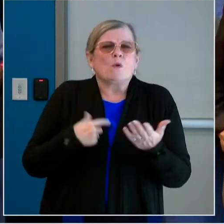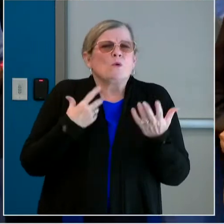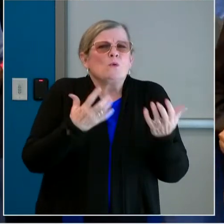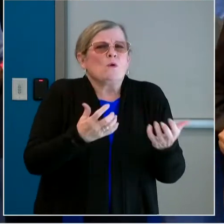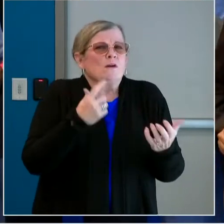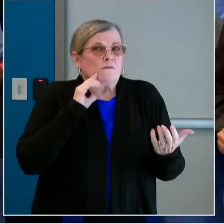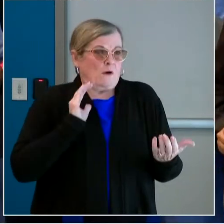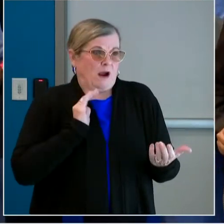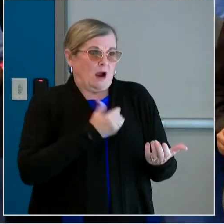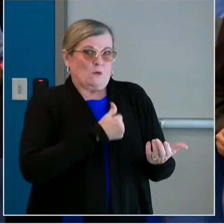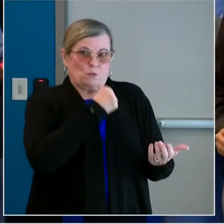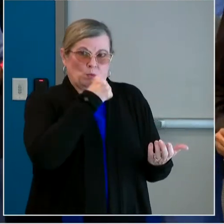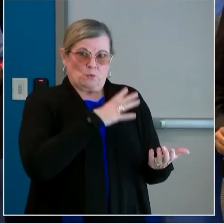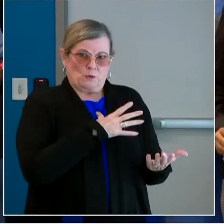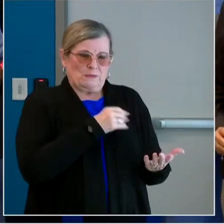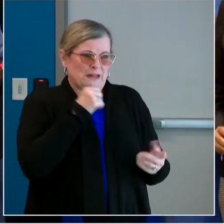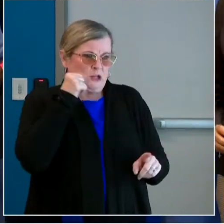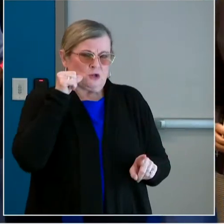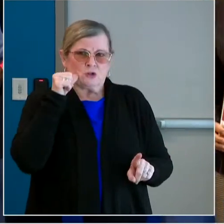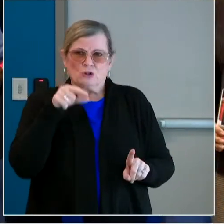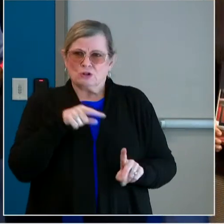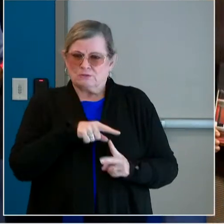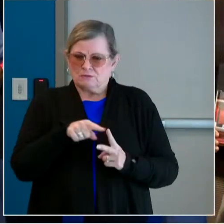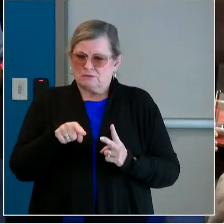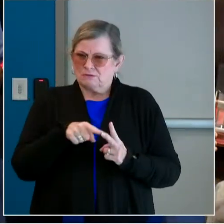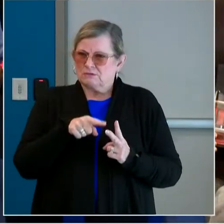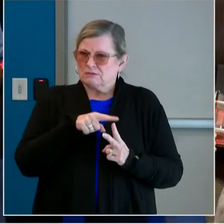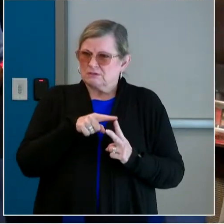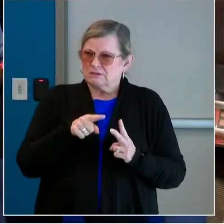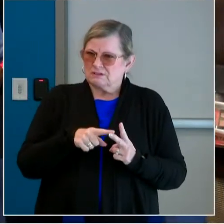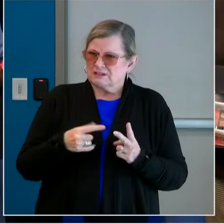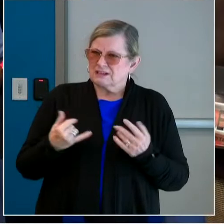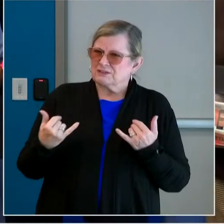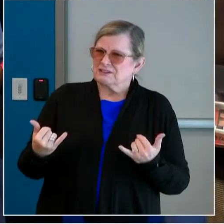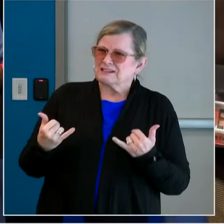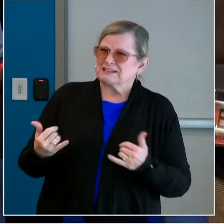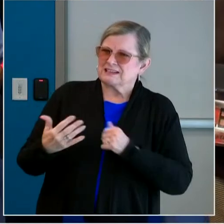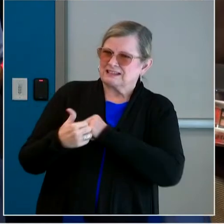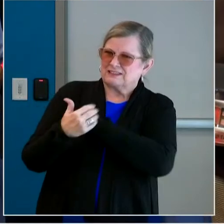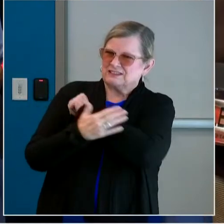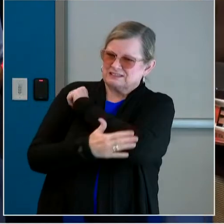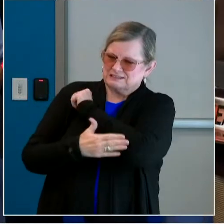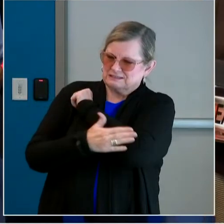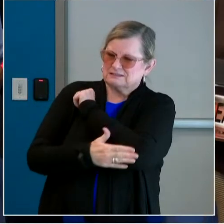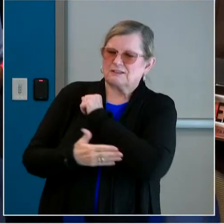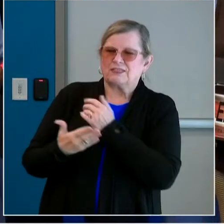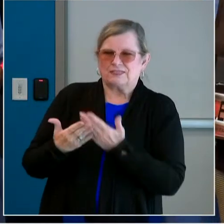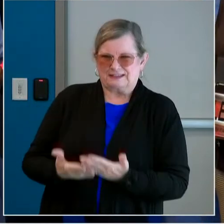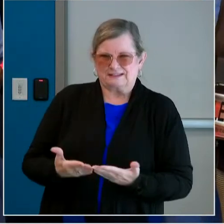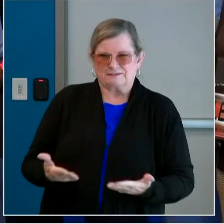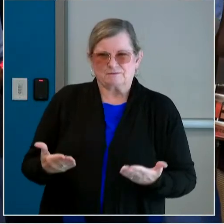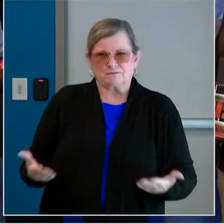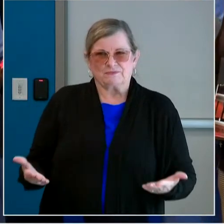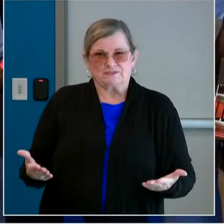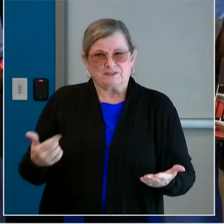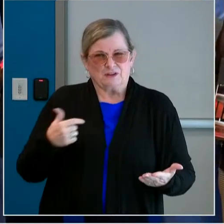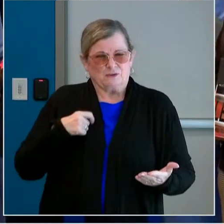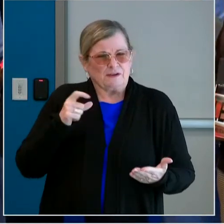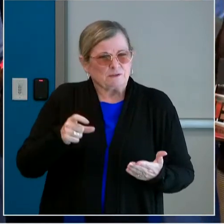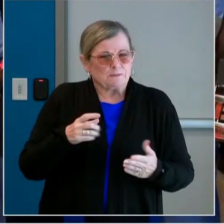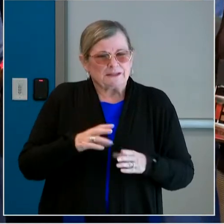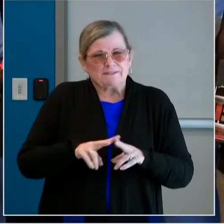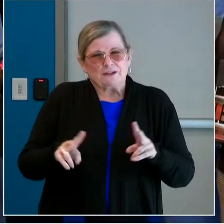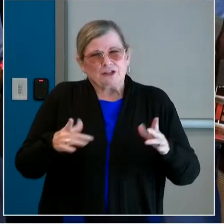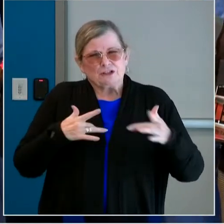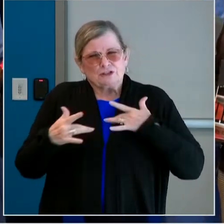girls. But it's a nation thing now. It really is a nation thing. We have to be concerned about those that